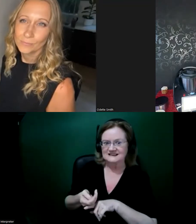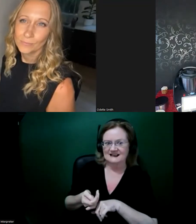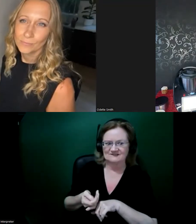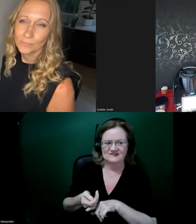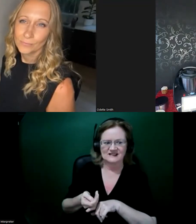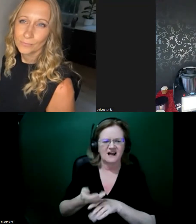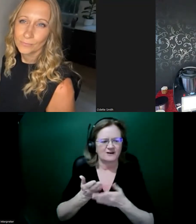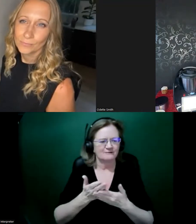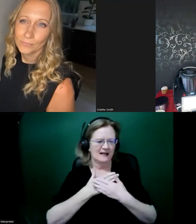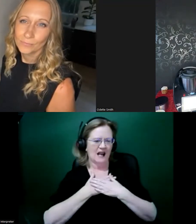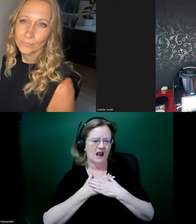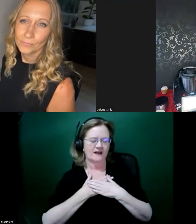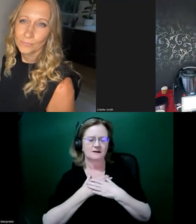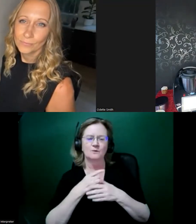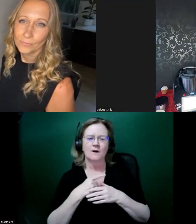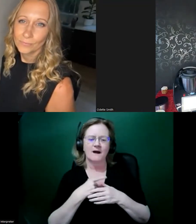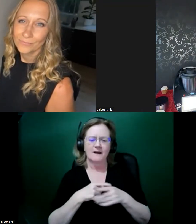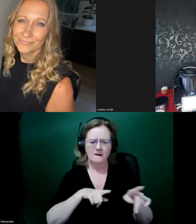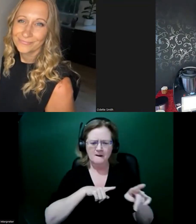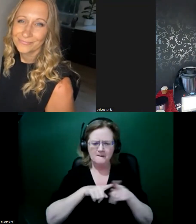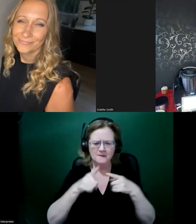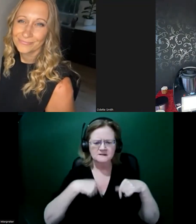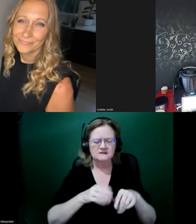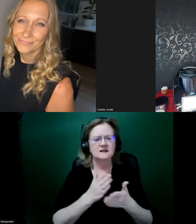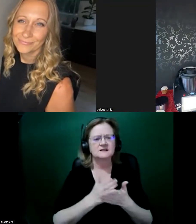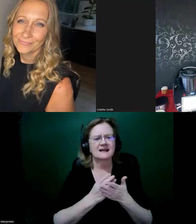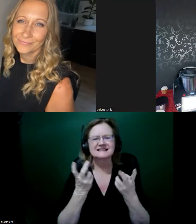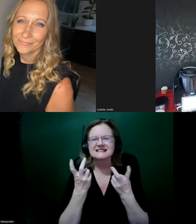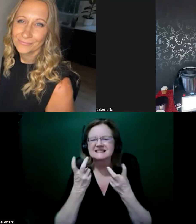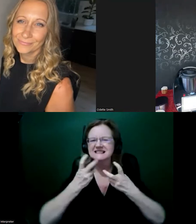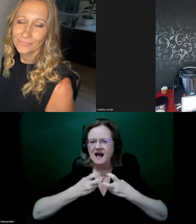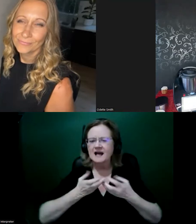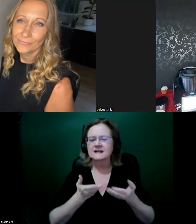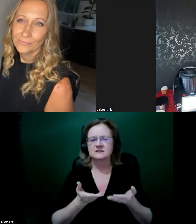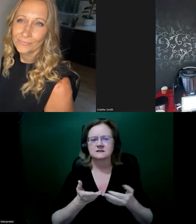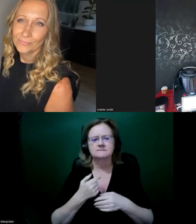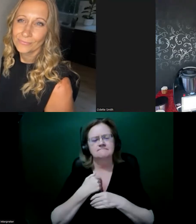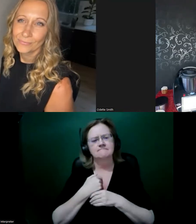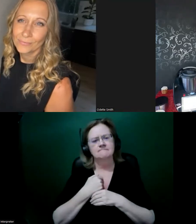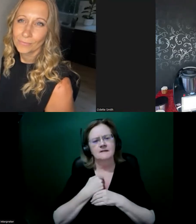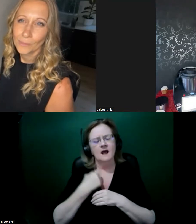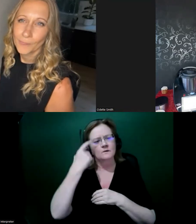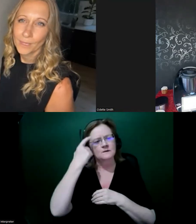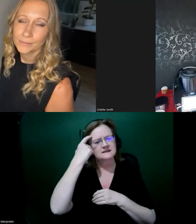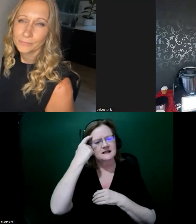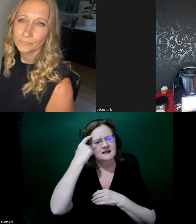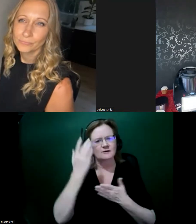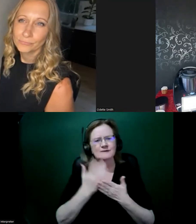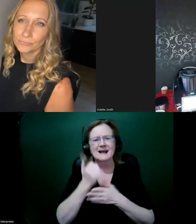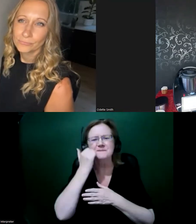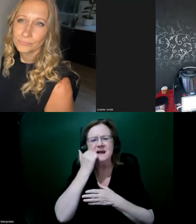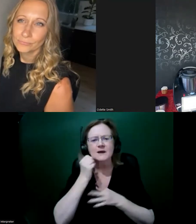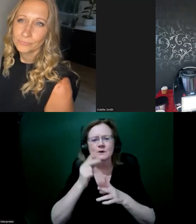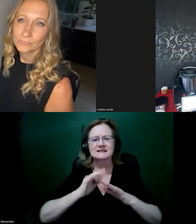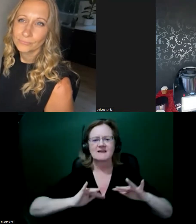because I feel like a lot of us do actually have dark kitchens. I was a little bit worried that fingerprints were going to show up on it, but I can tell